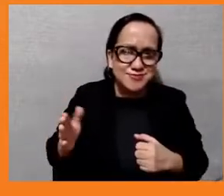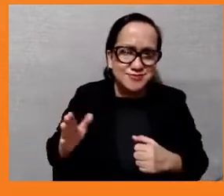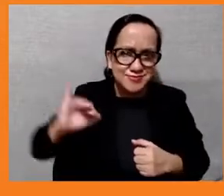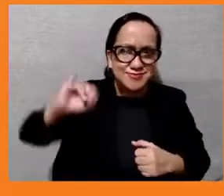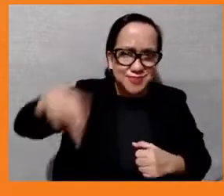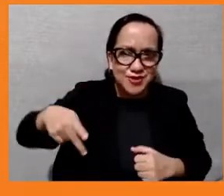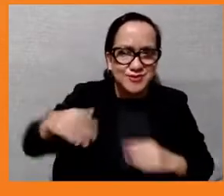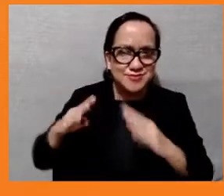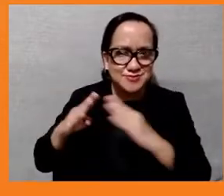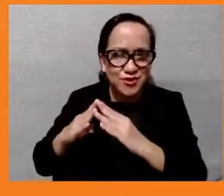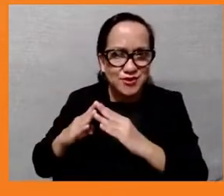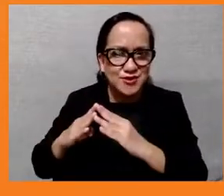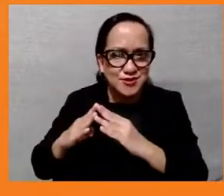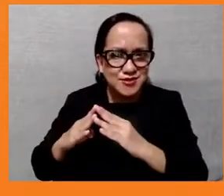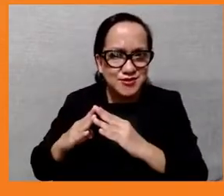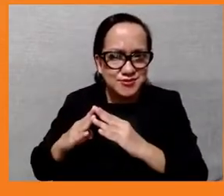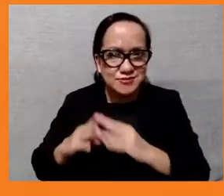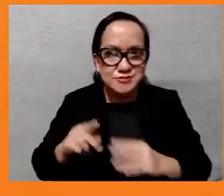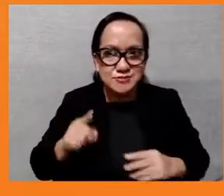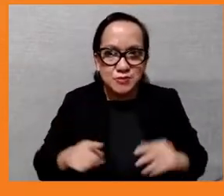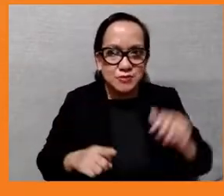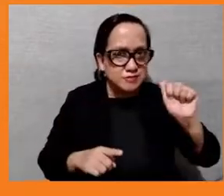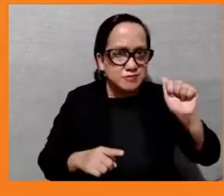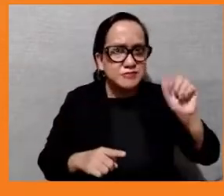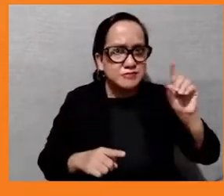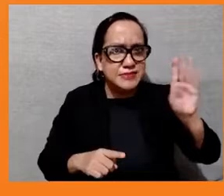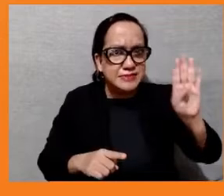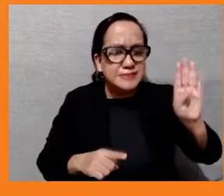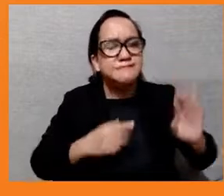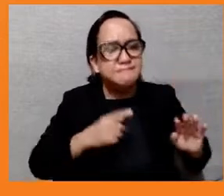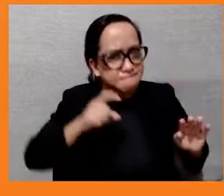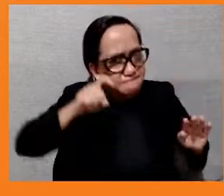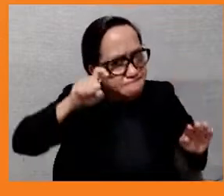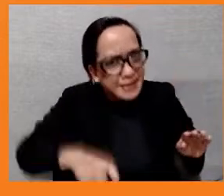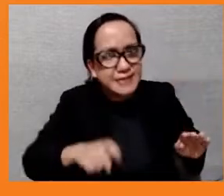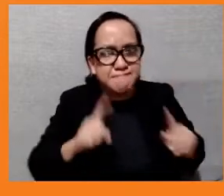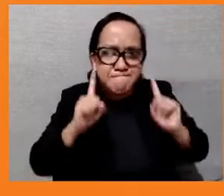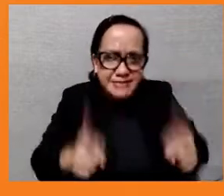standards or safeguards. Next.